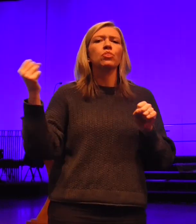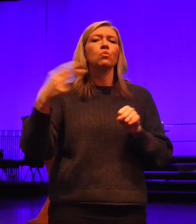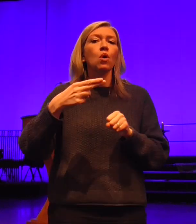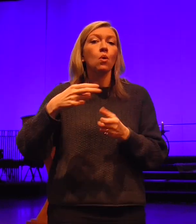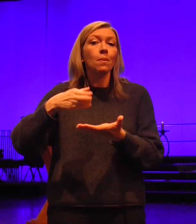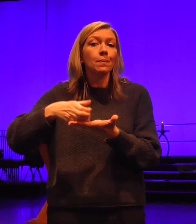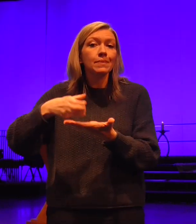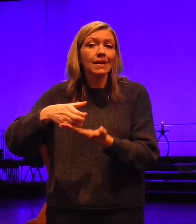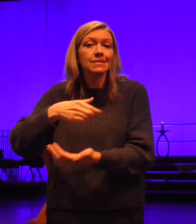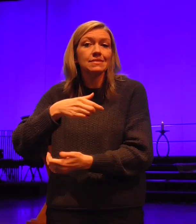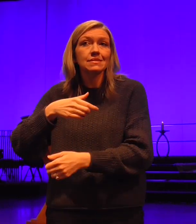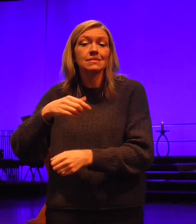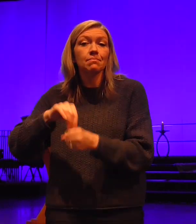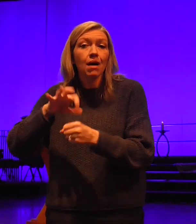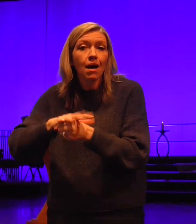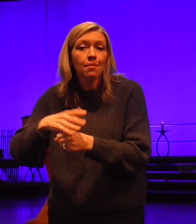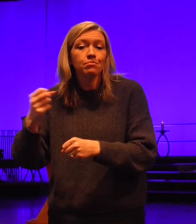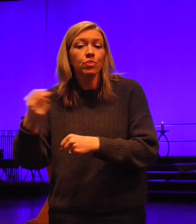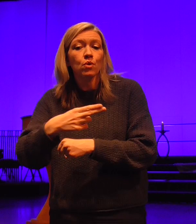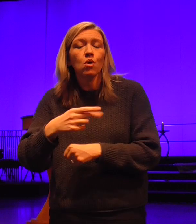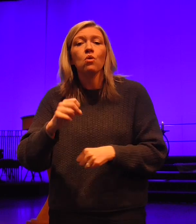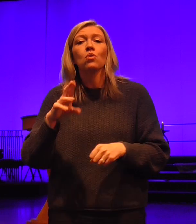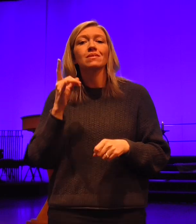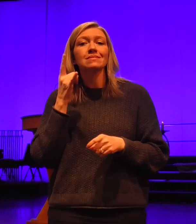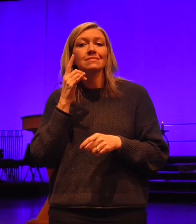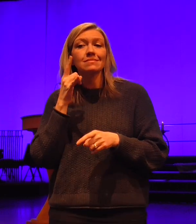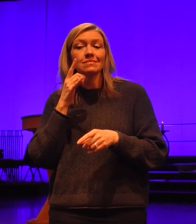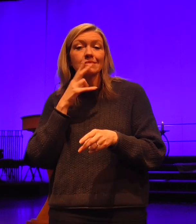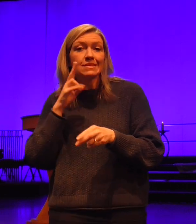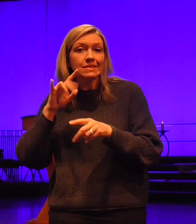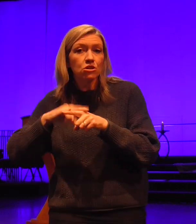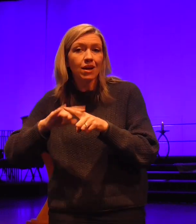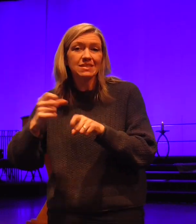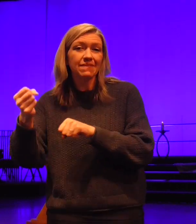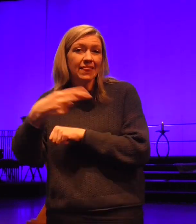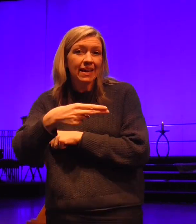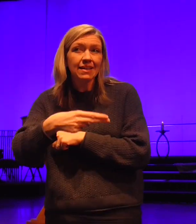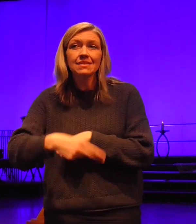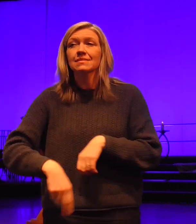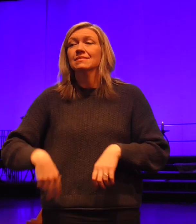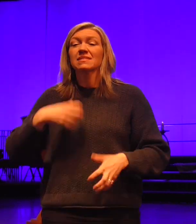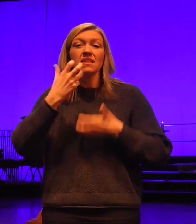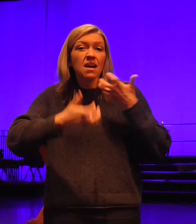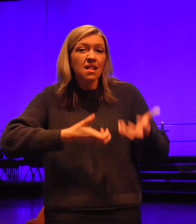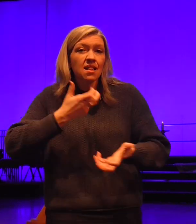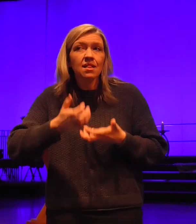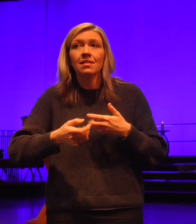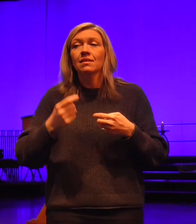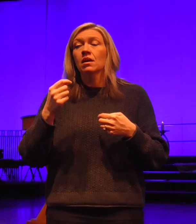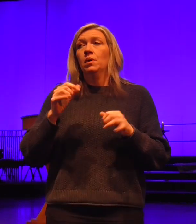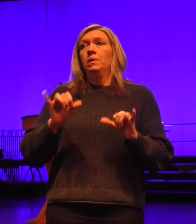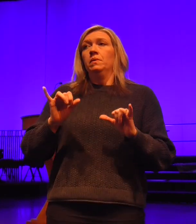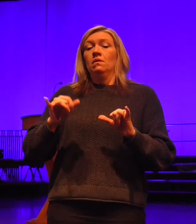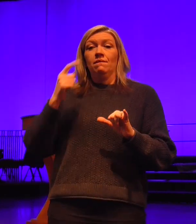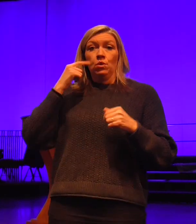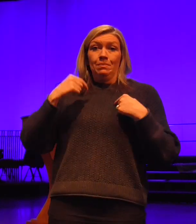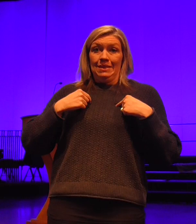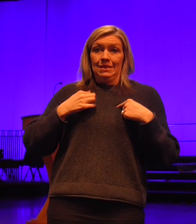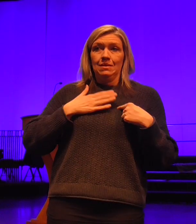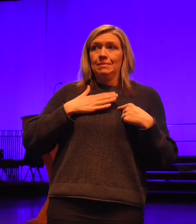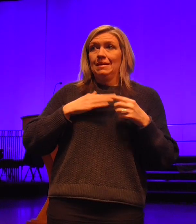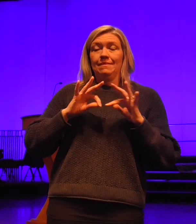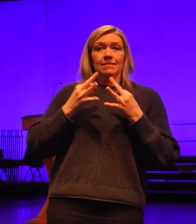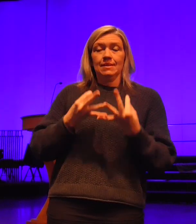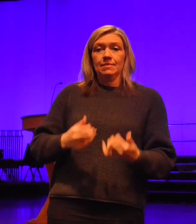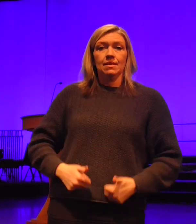if we weren't doing what he wanted, and flick cigarettes at us and yell and scream at us. And in our life, for me, our family life was